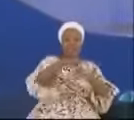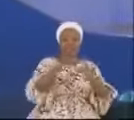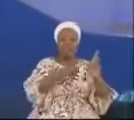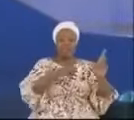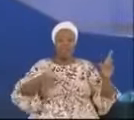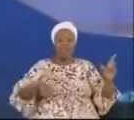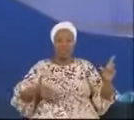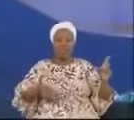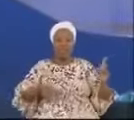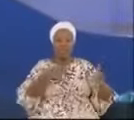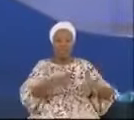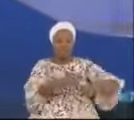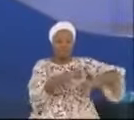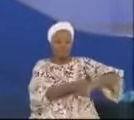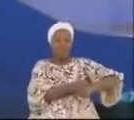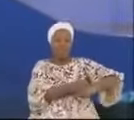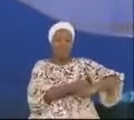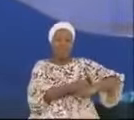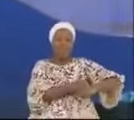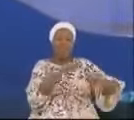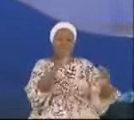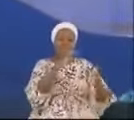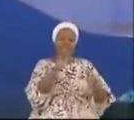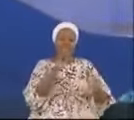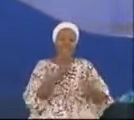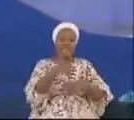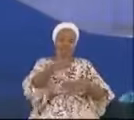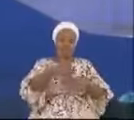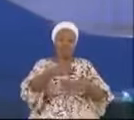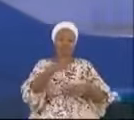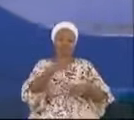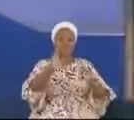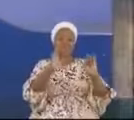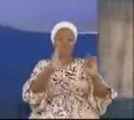to protect you like walls of fire